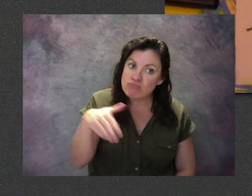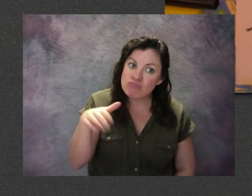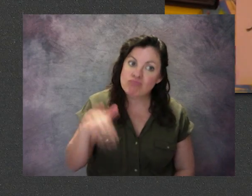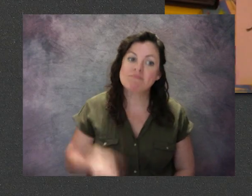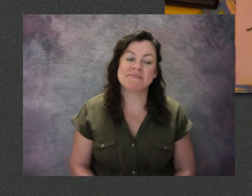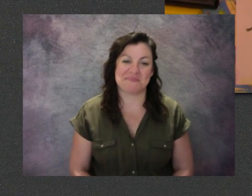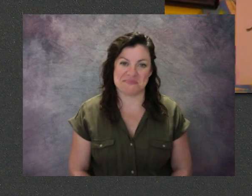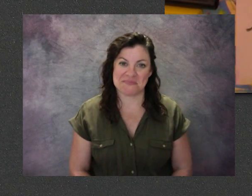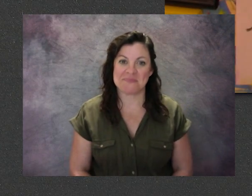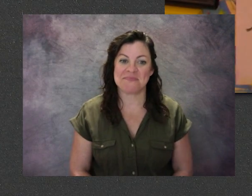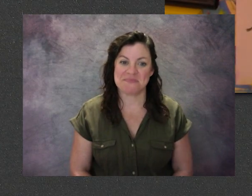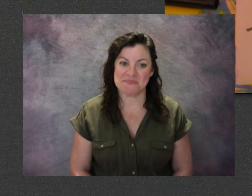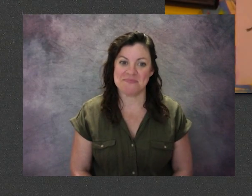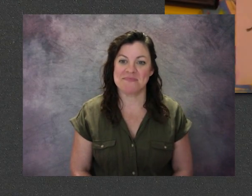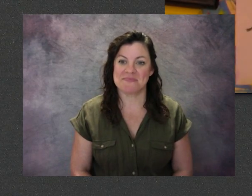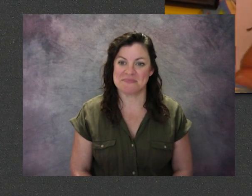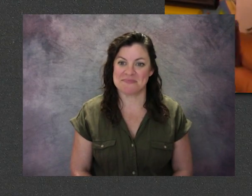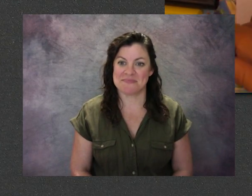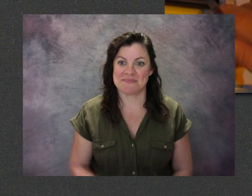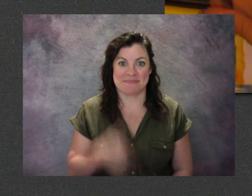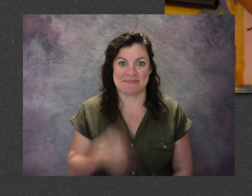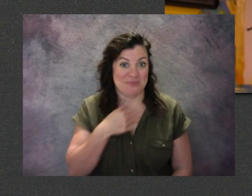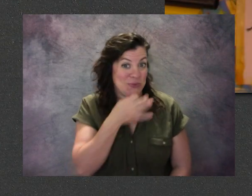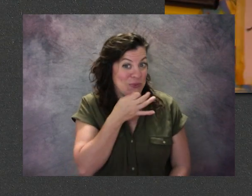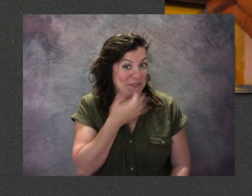I'm almost done.